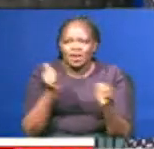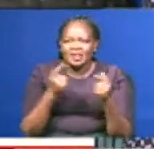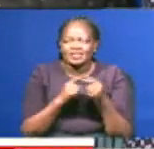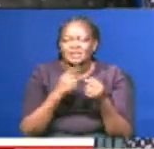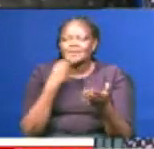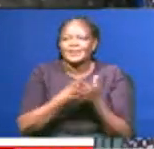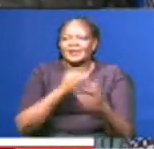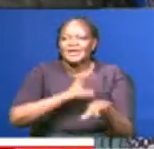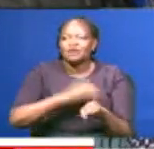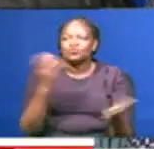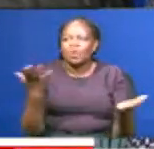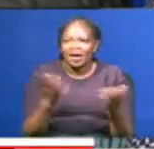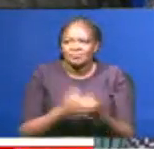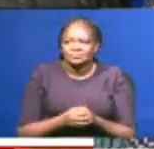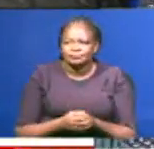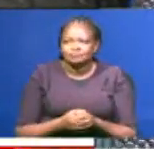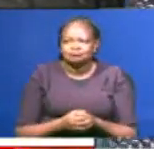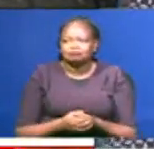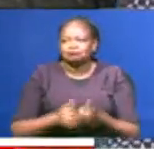wapi?